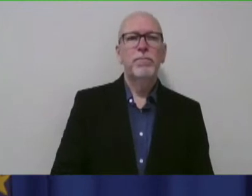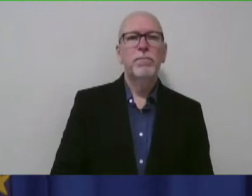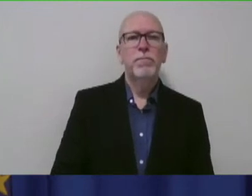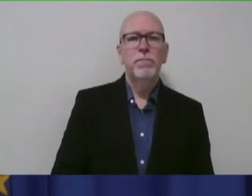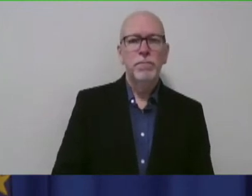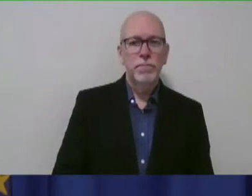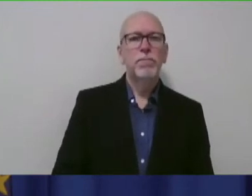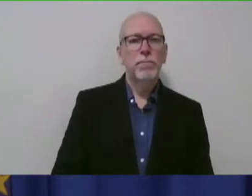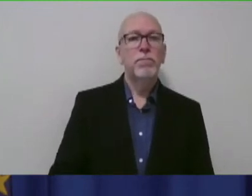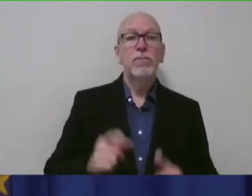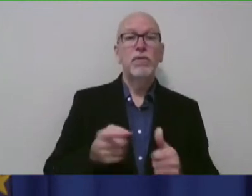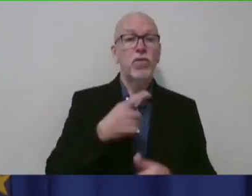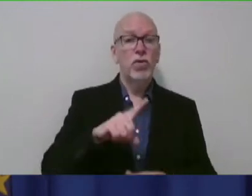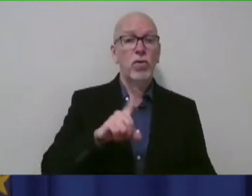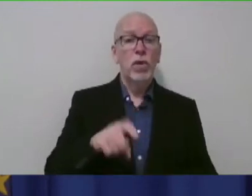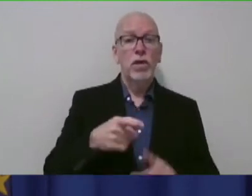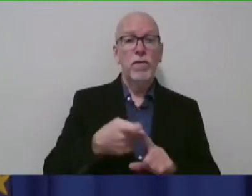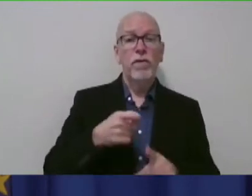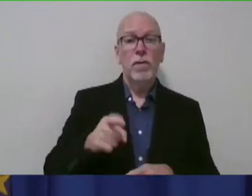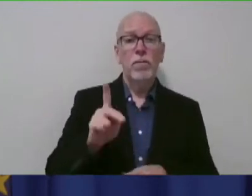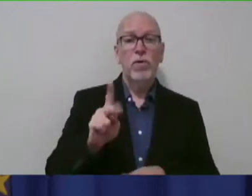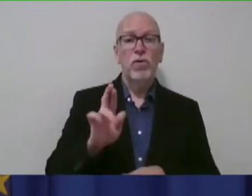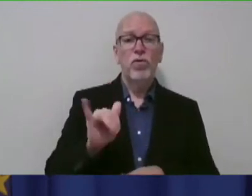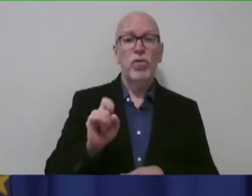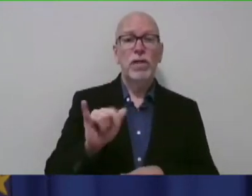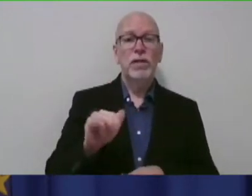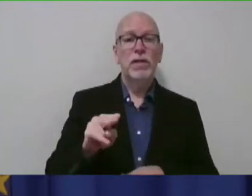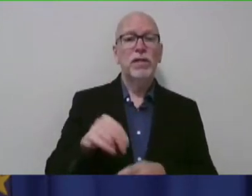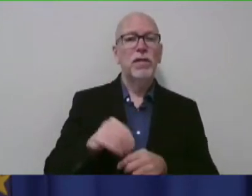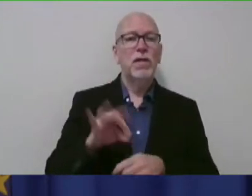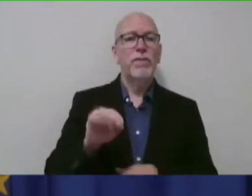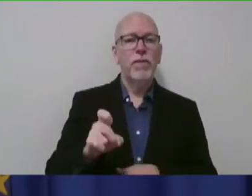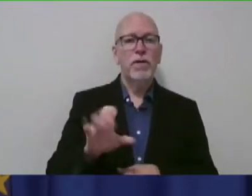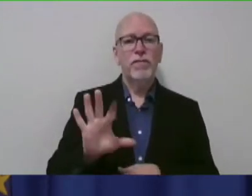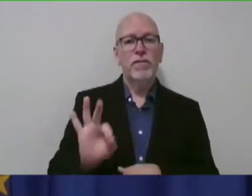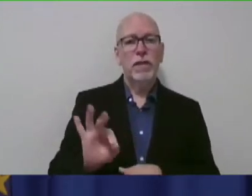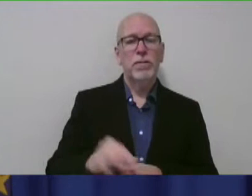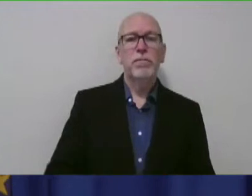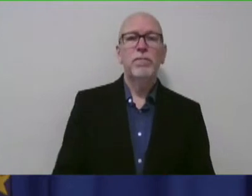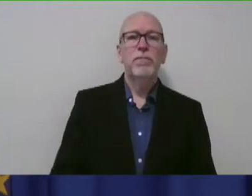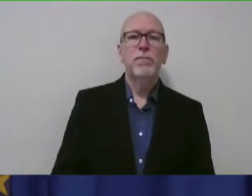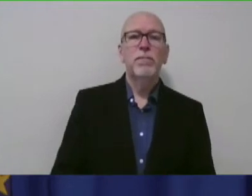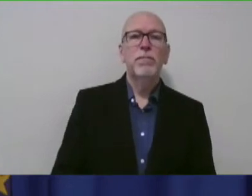All right, our first question will be from Kristen at Fox 59.